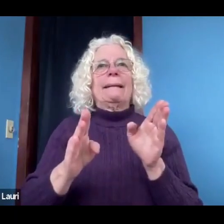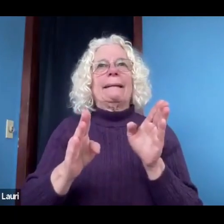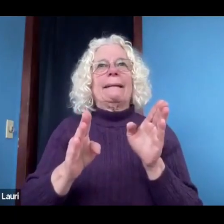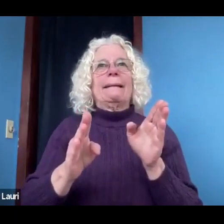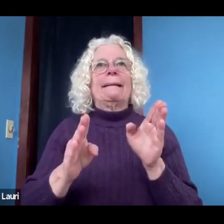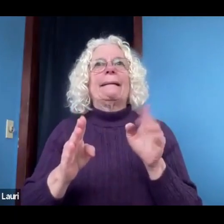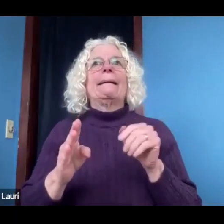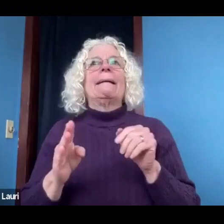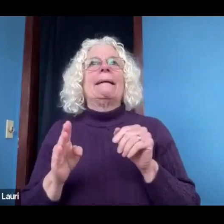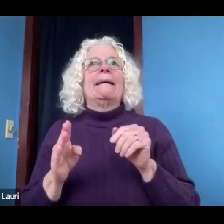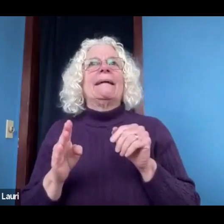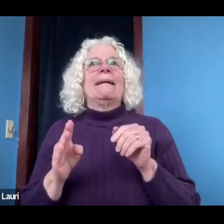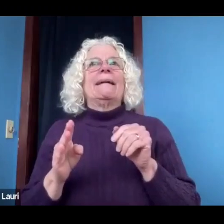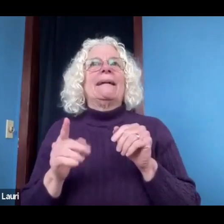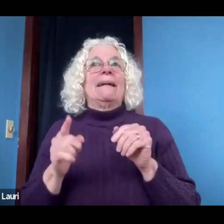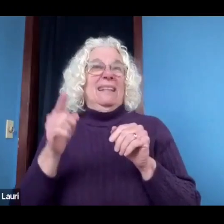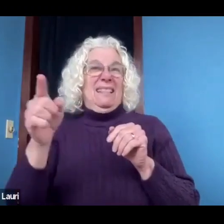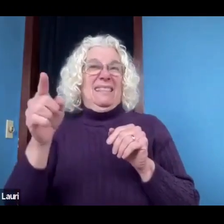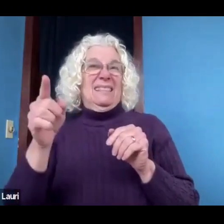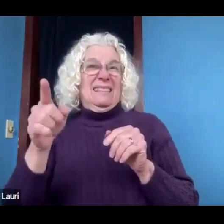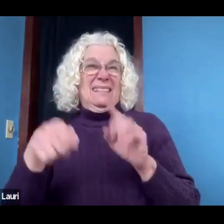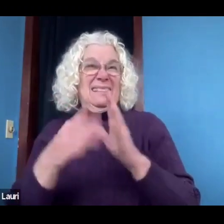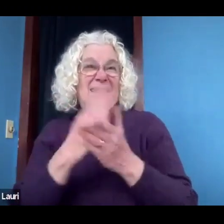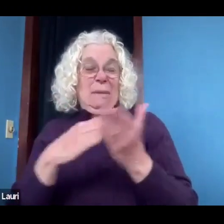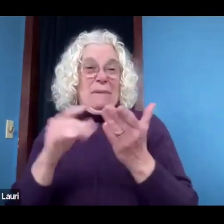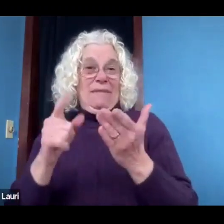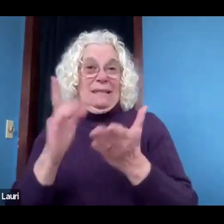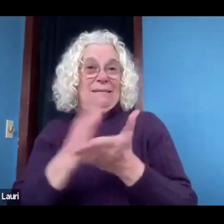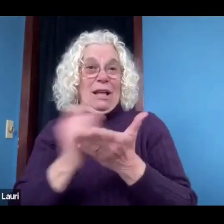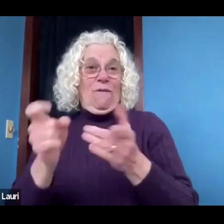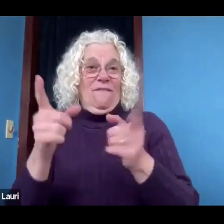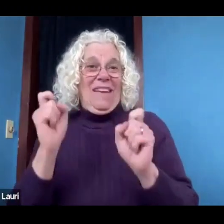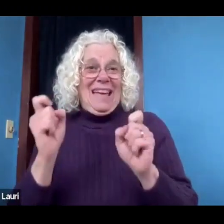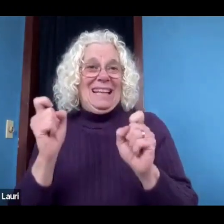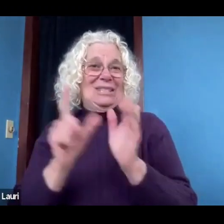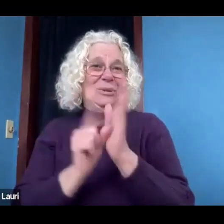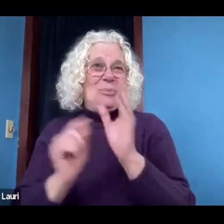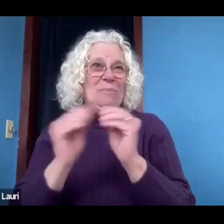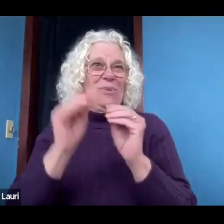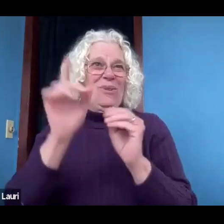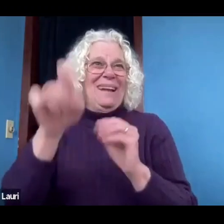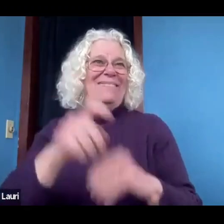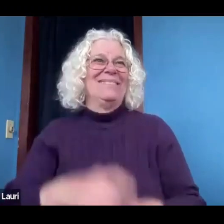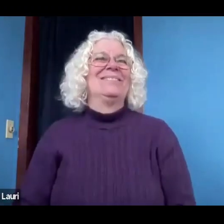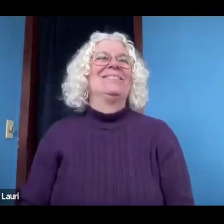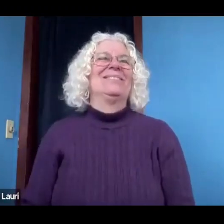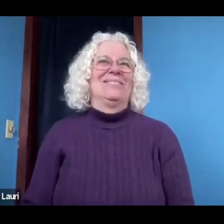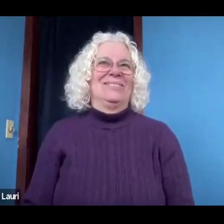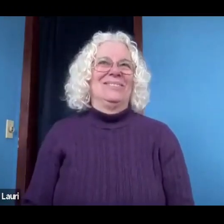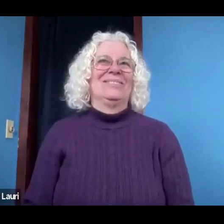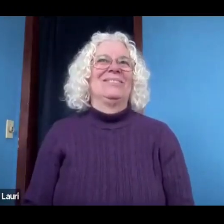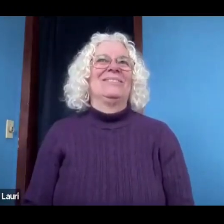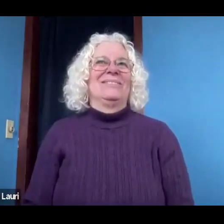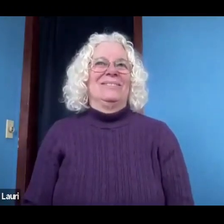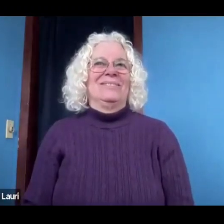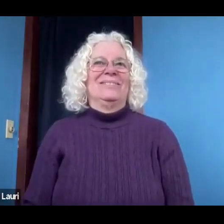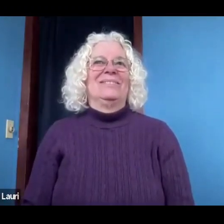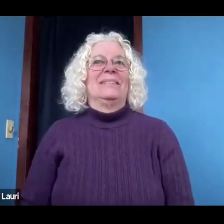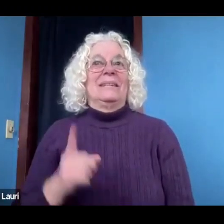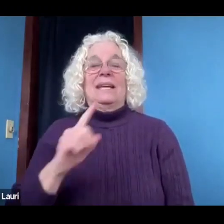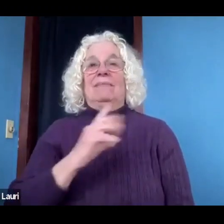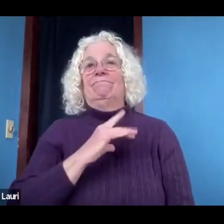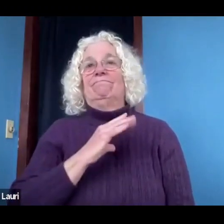hot, hot. It's at the printer again because we're out. So the state is getting those printed up so we can get more out there to people. And it